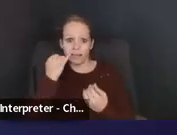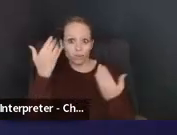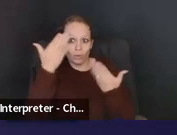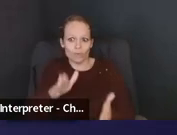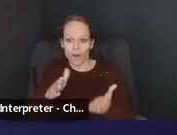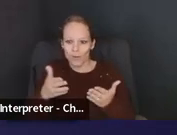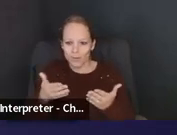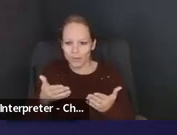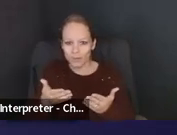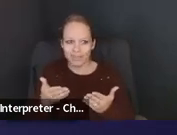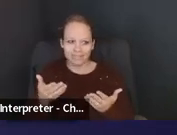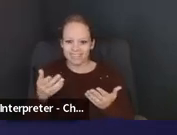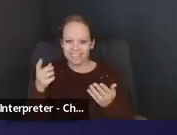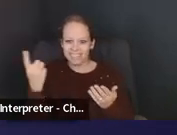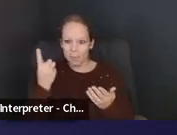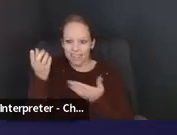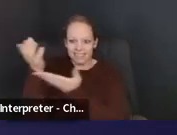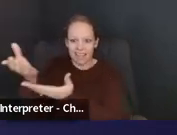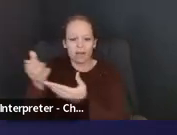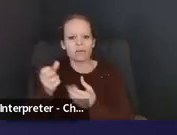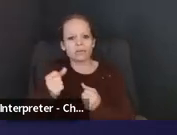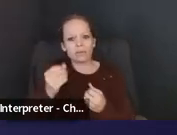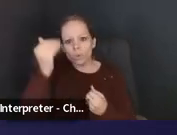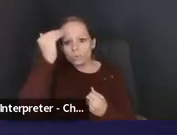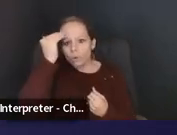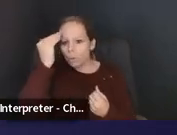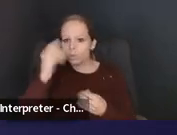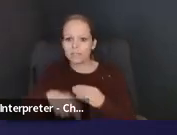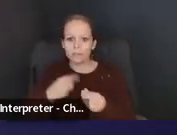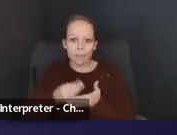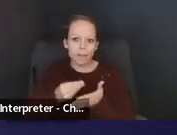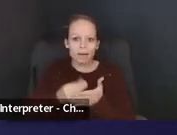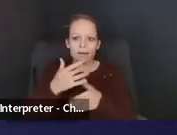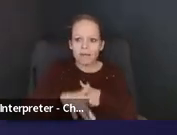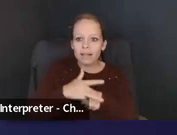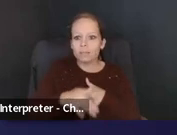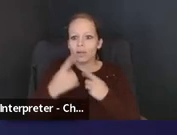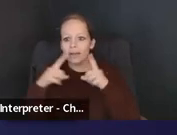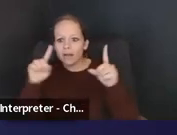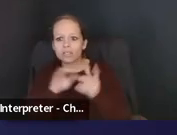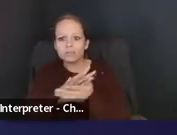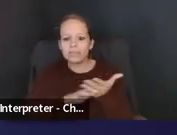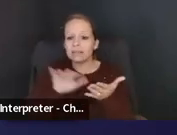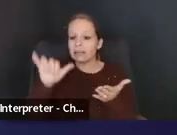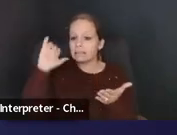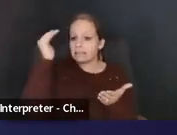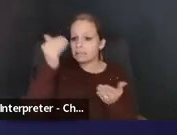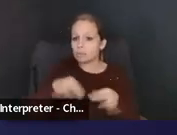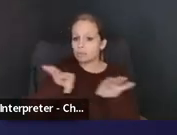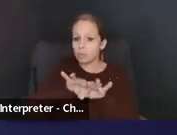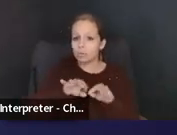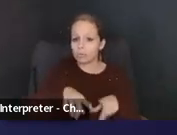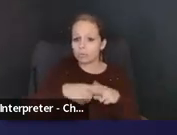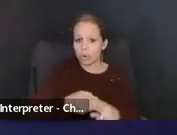staying informed about what's coming and funding announcements and things like that seems to be a very important way to start. Would either of you share